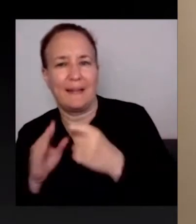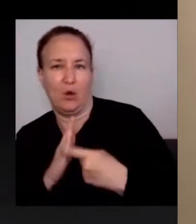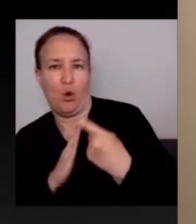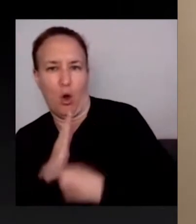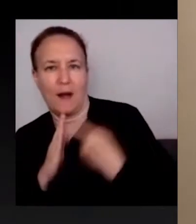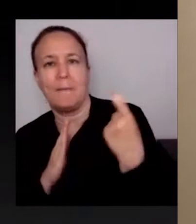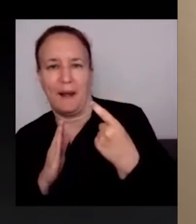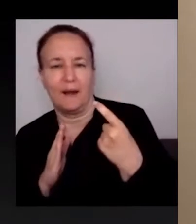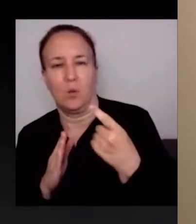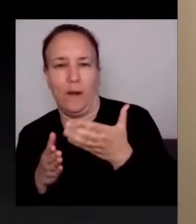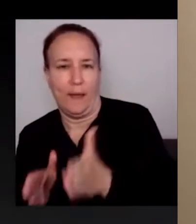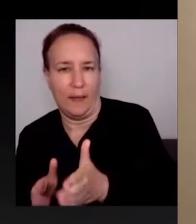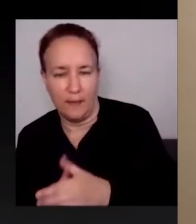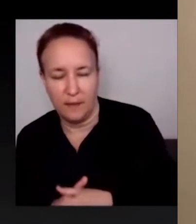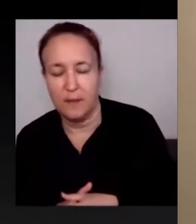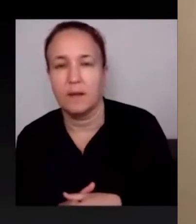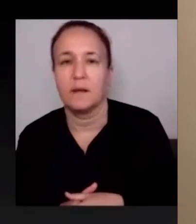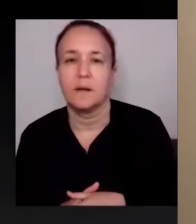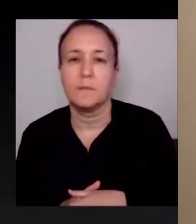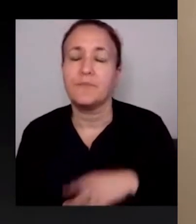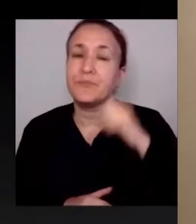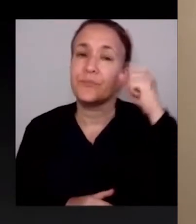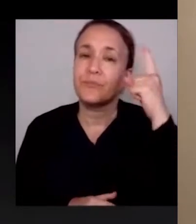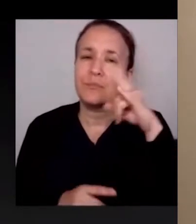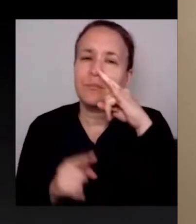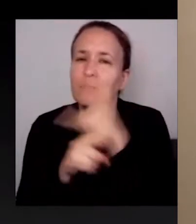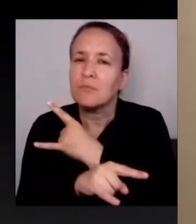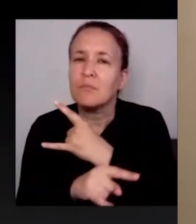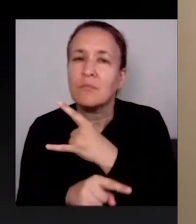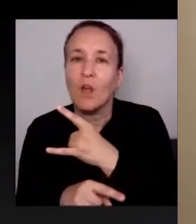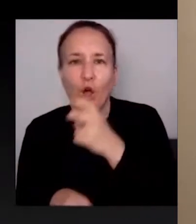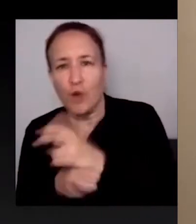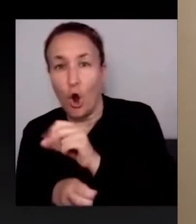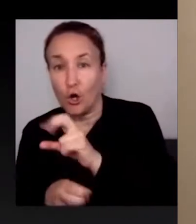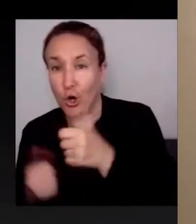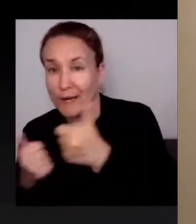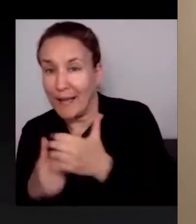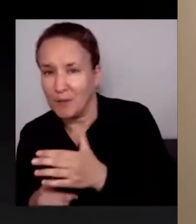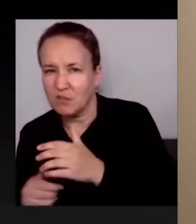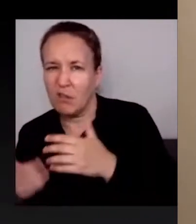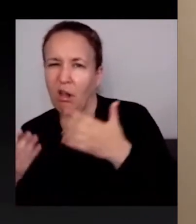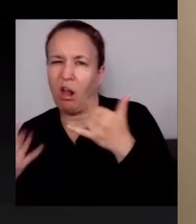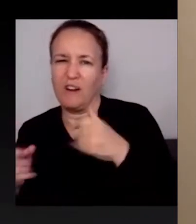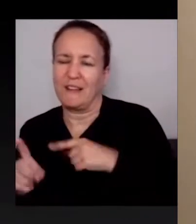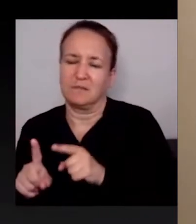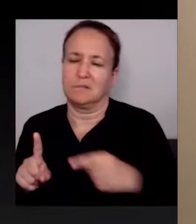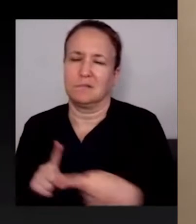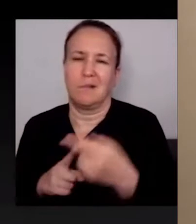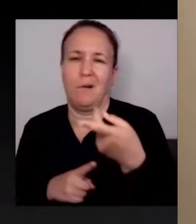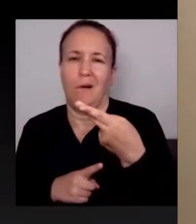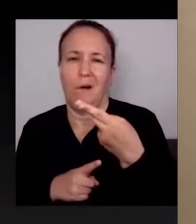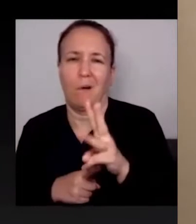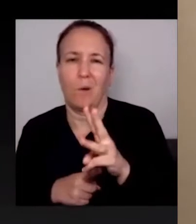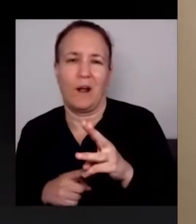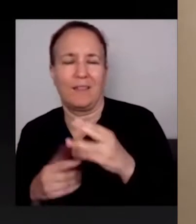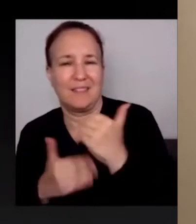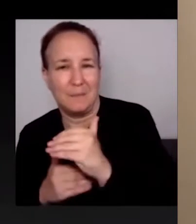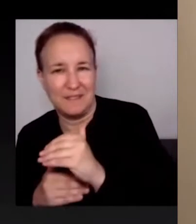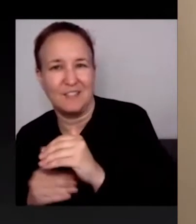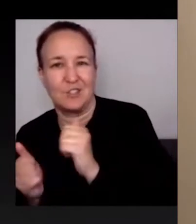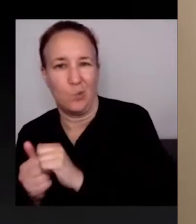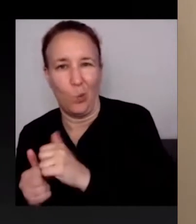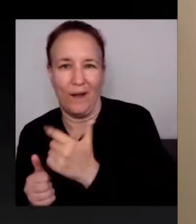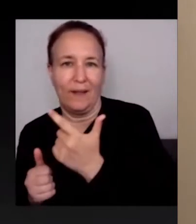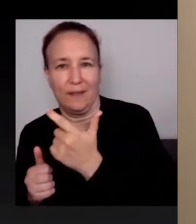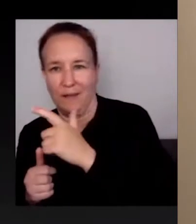way. The irony is that the hardcore gamers can already get around the hardware limitations with the gray market dongles that inevitably